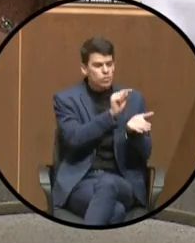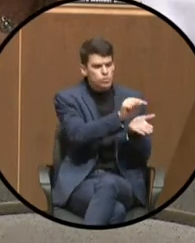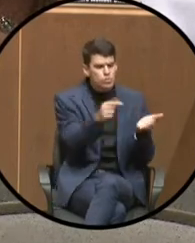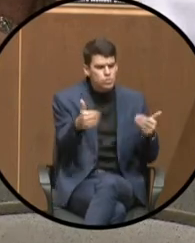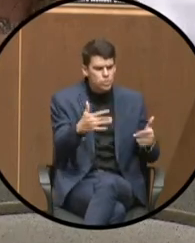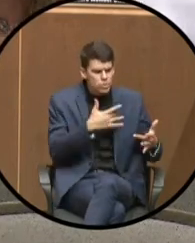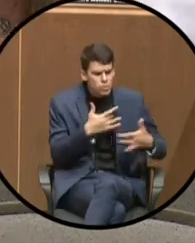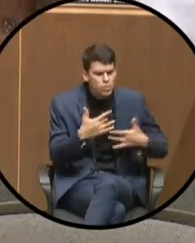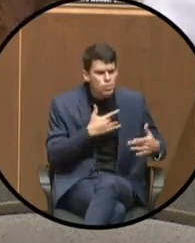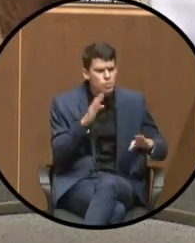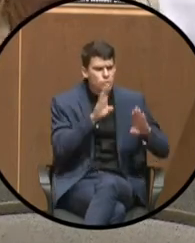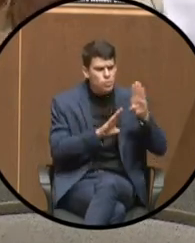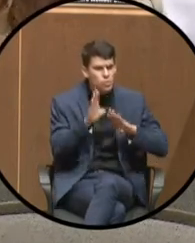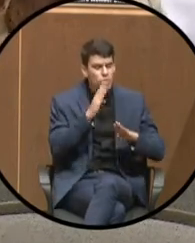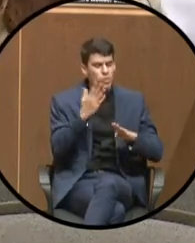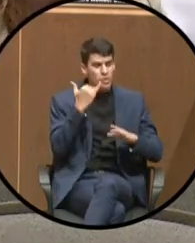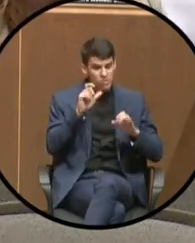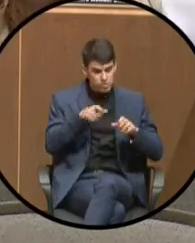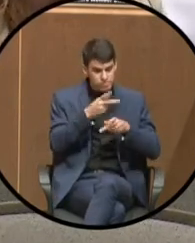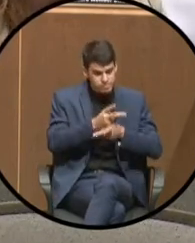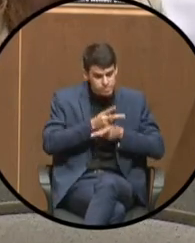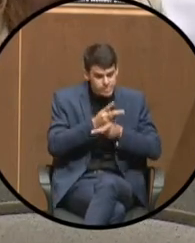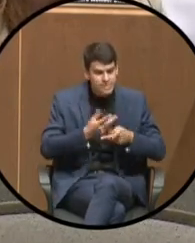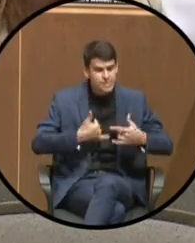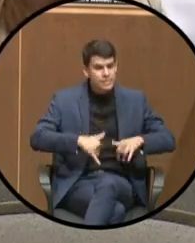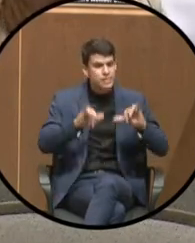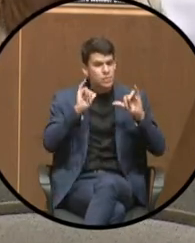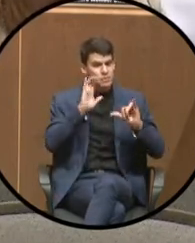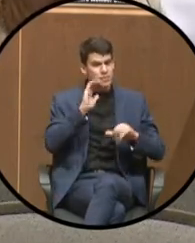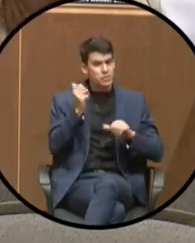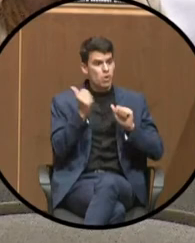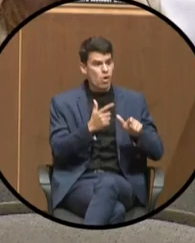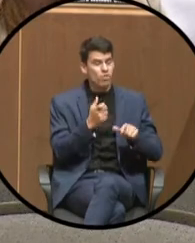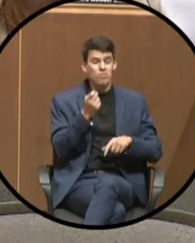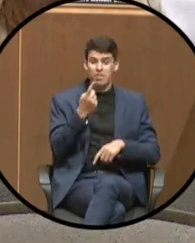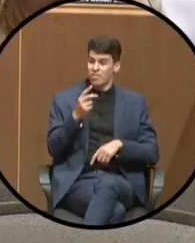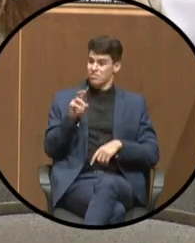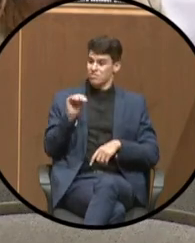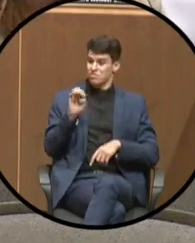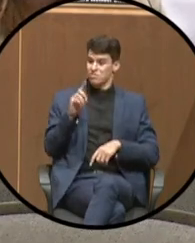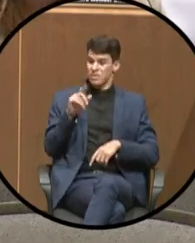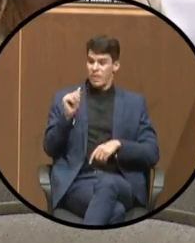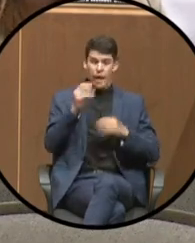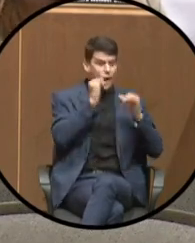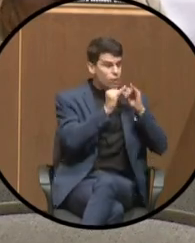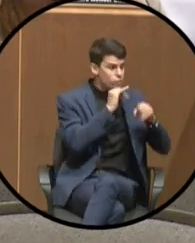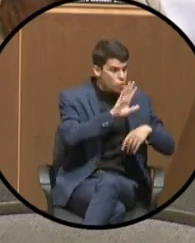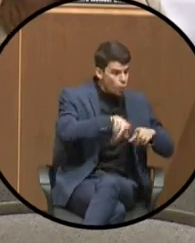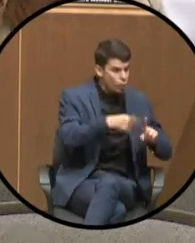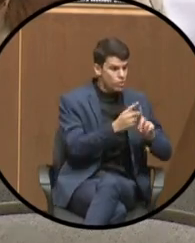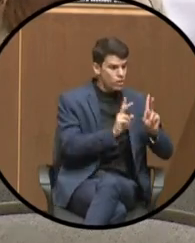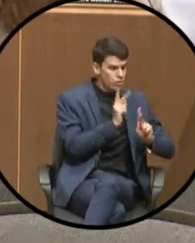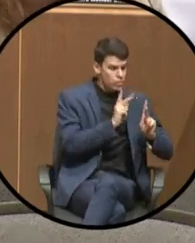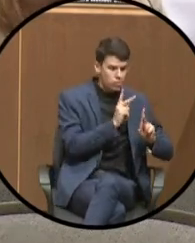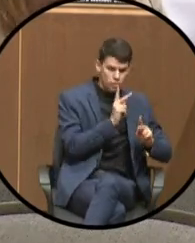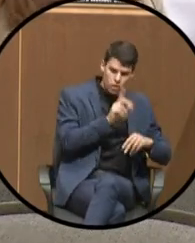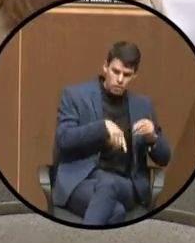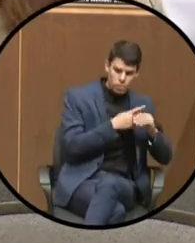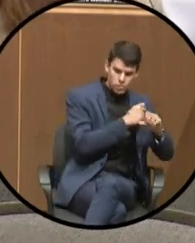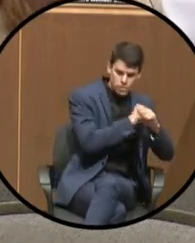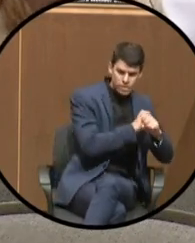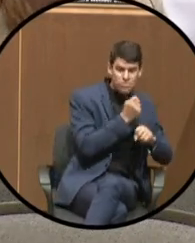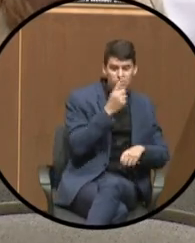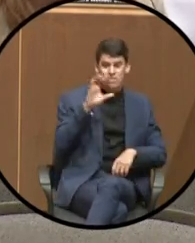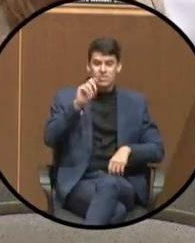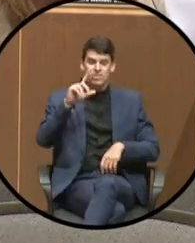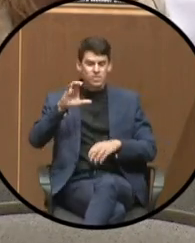worried, hoping that precautions are still taken, which seem to be all that mainstream media interviews. Where's the other side? The CDC has also